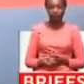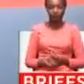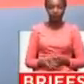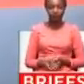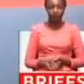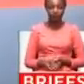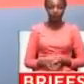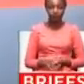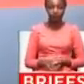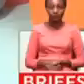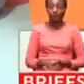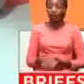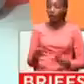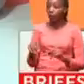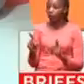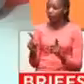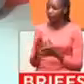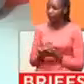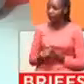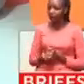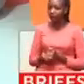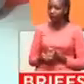having talent. All right. Yeah. So